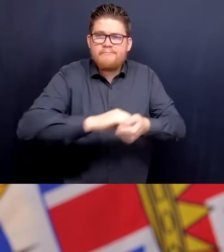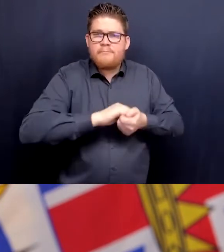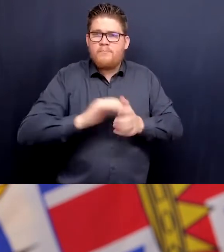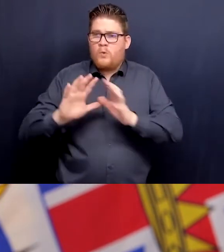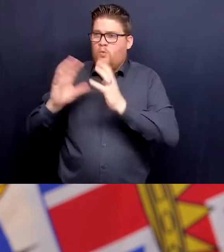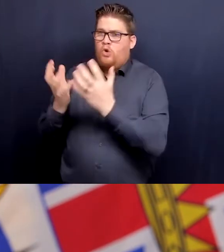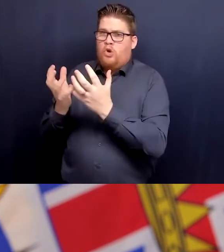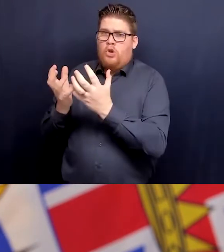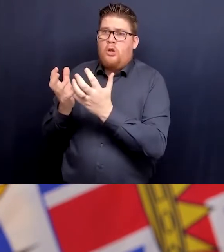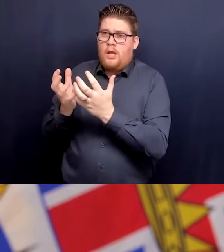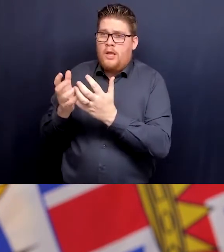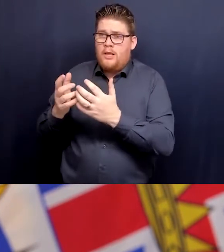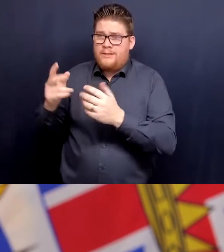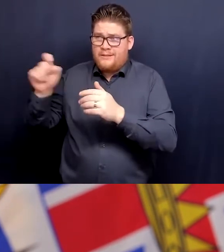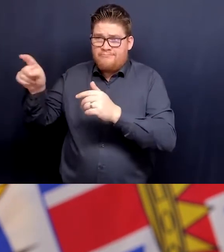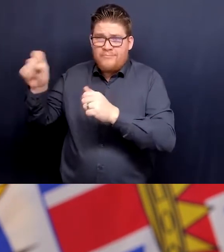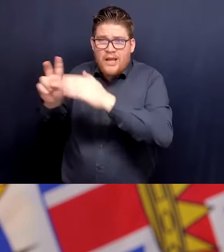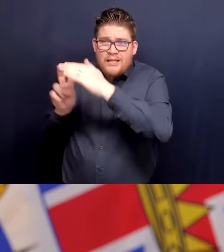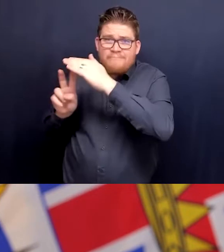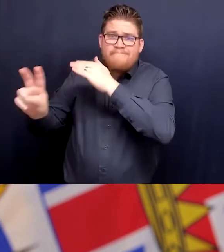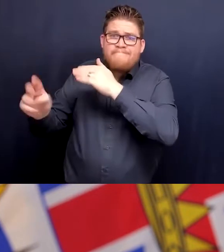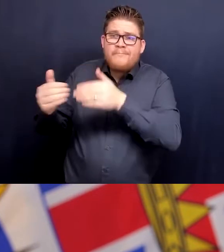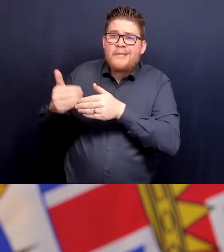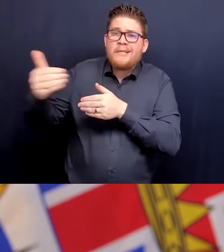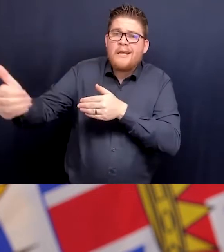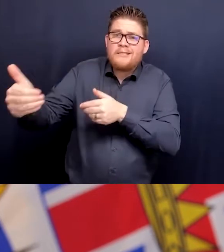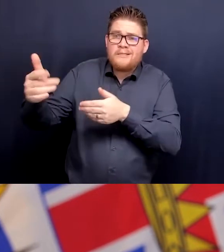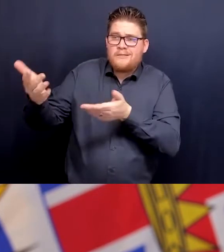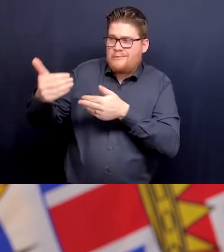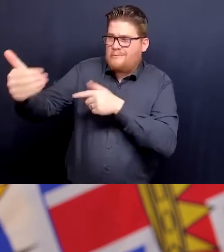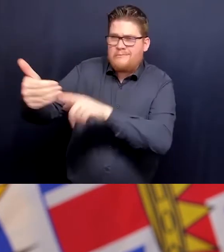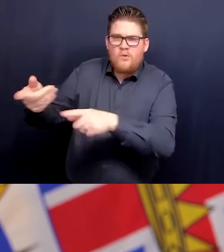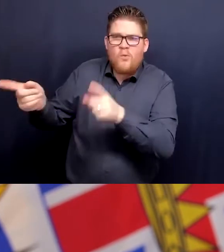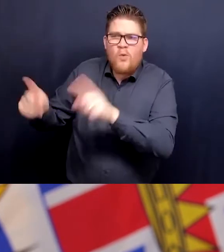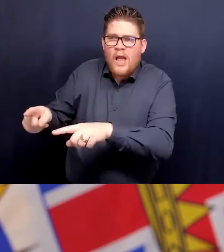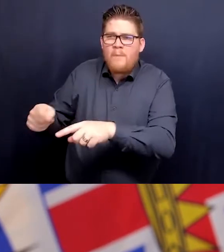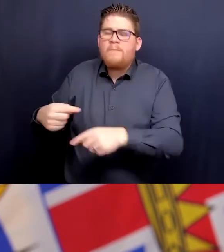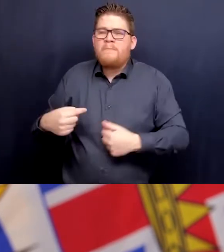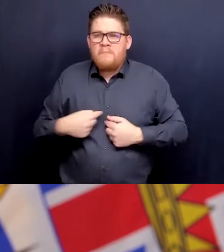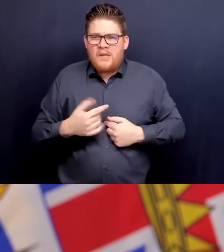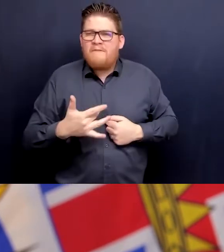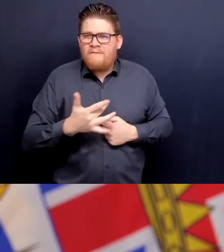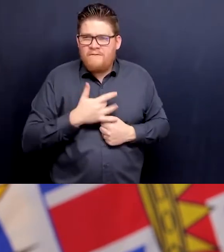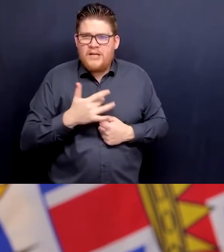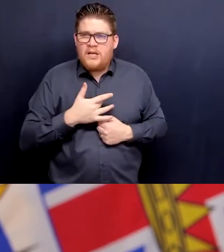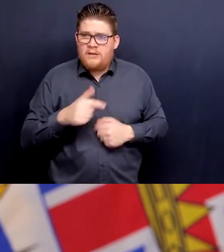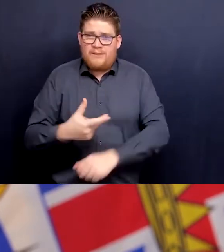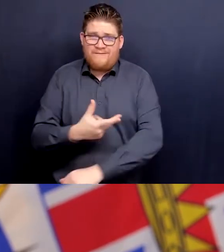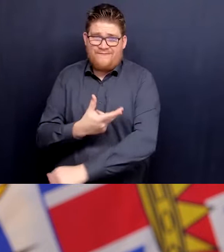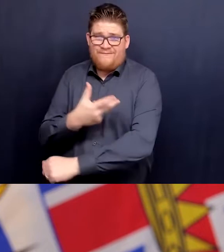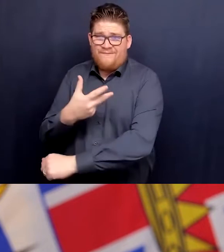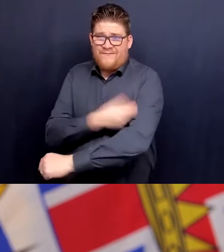next? We think that there's very likely to continue to be strong protection from our cell-mediated immunity against